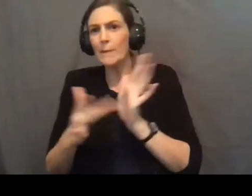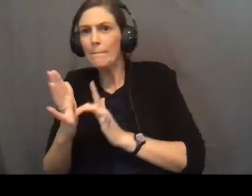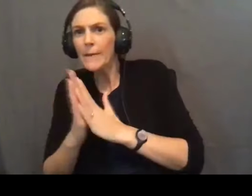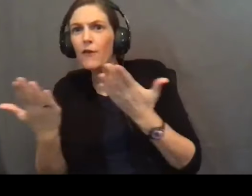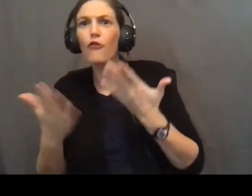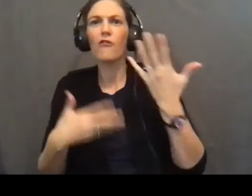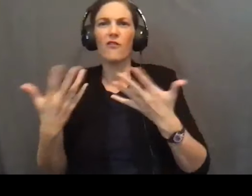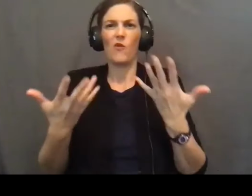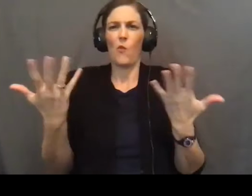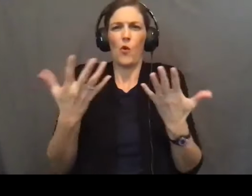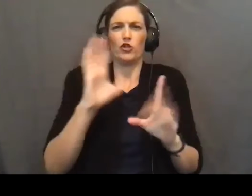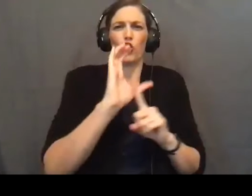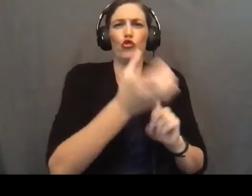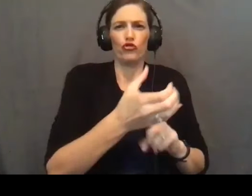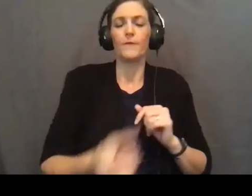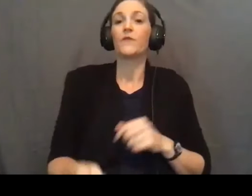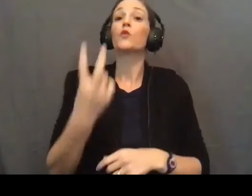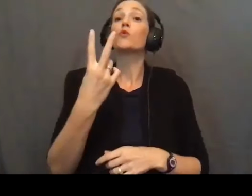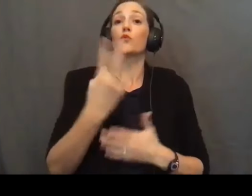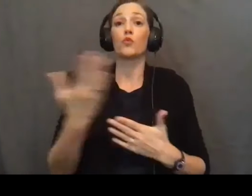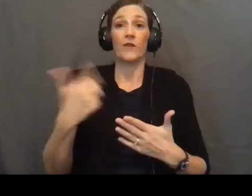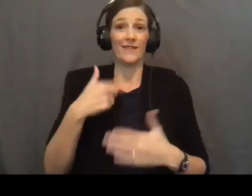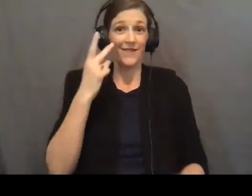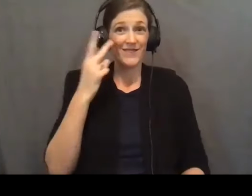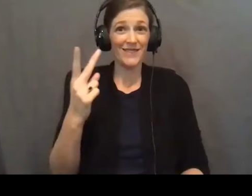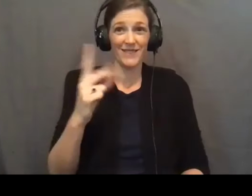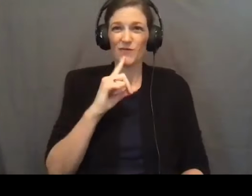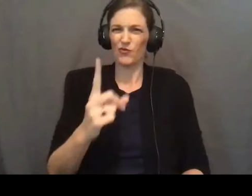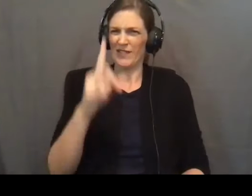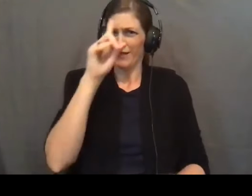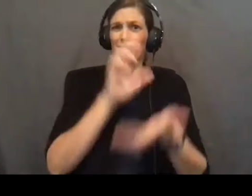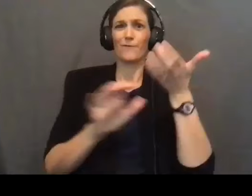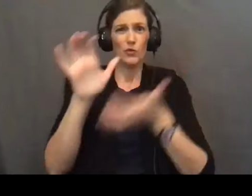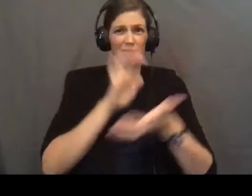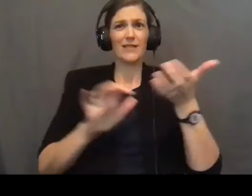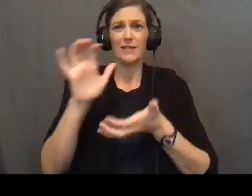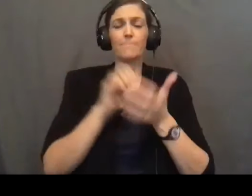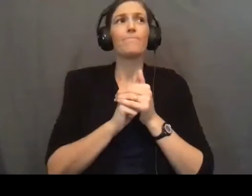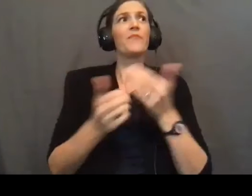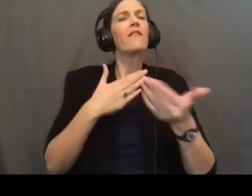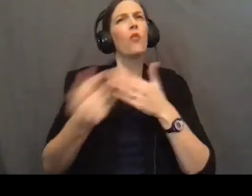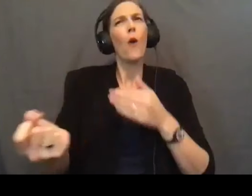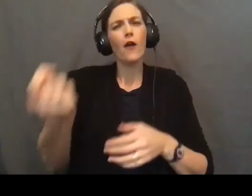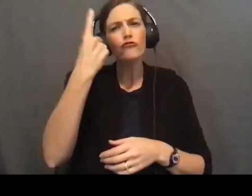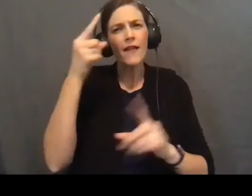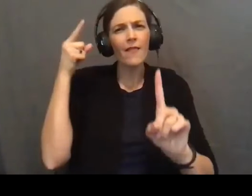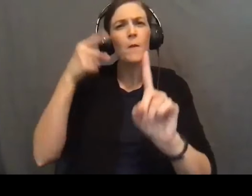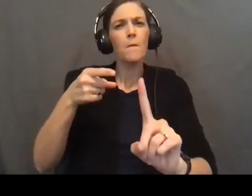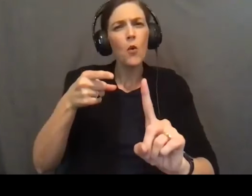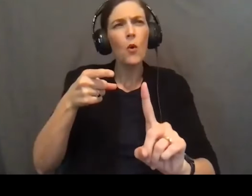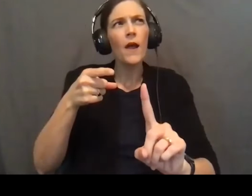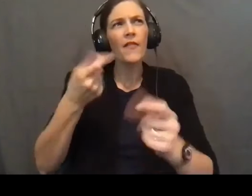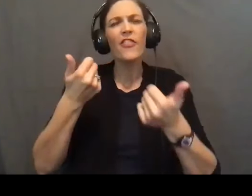really just cultural. Here's two things I've seen that I think are really confusing. Even though I understand the point they're trying to